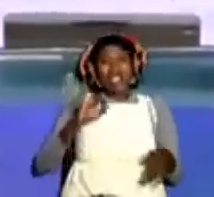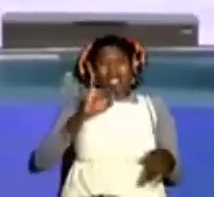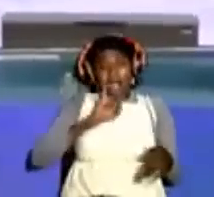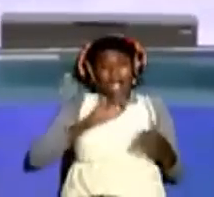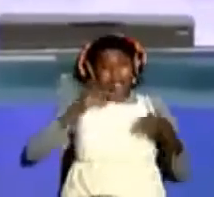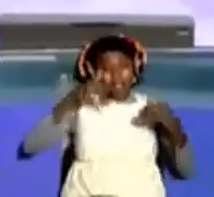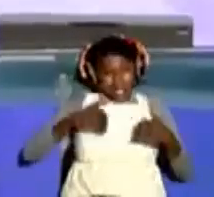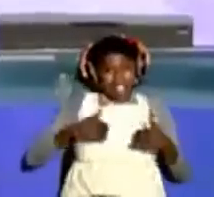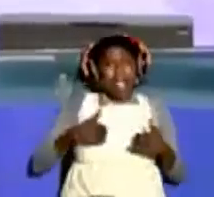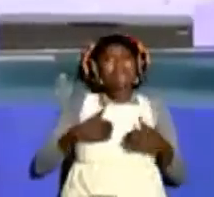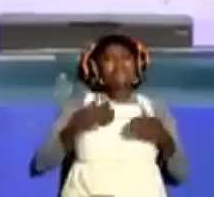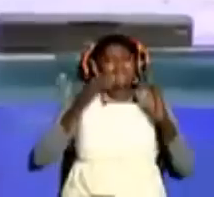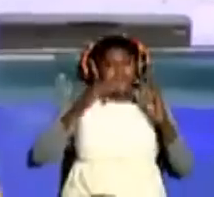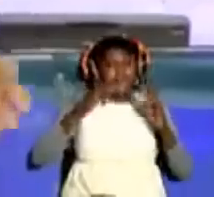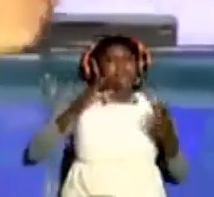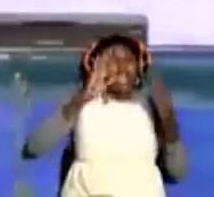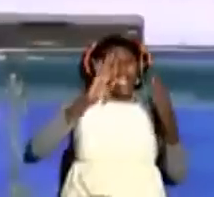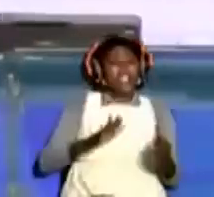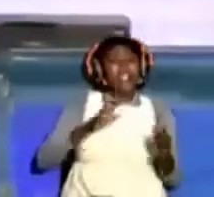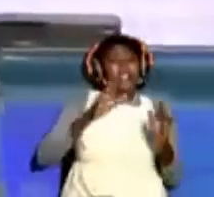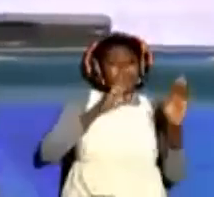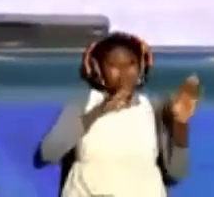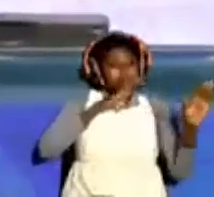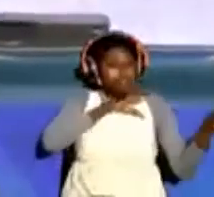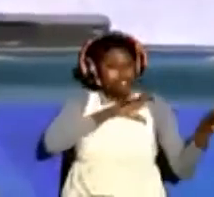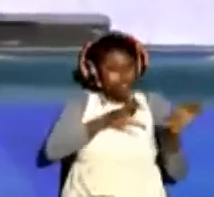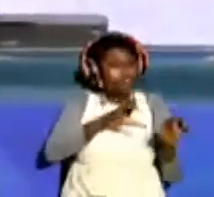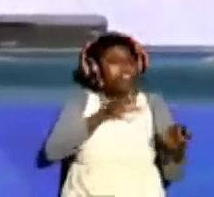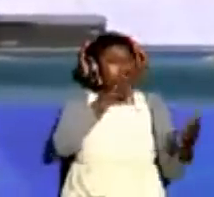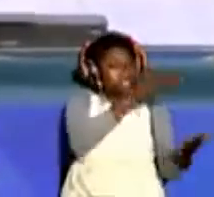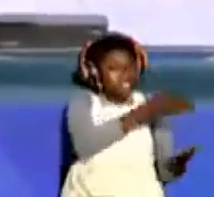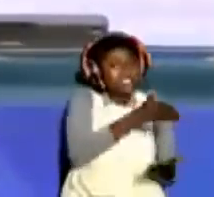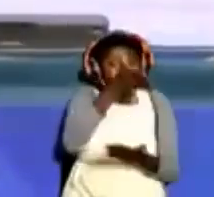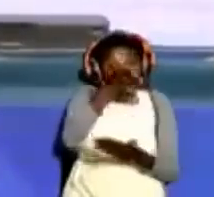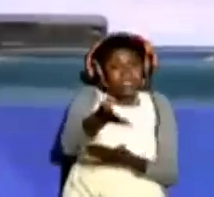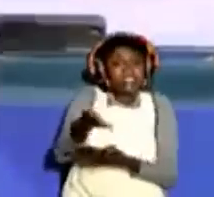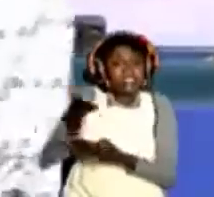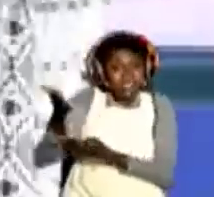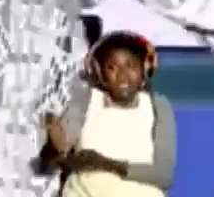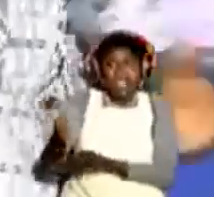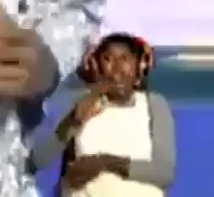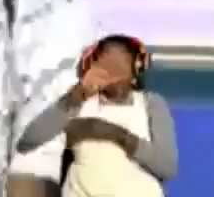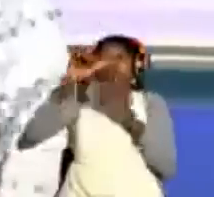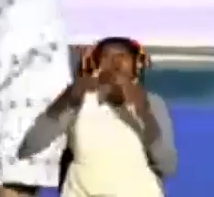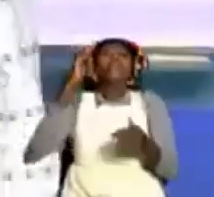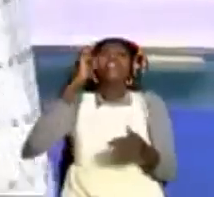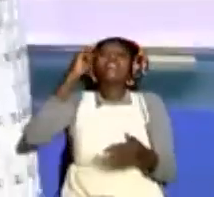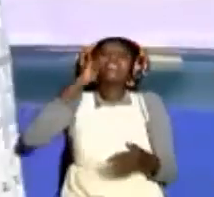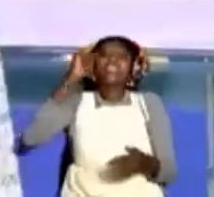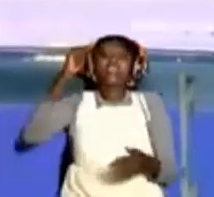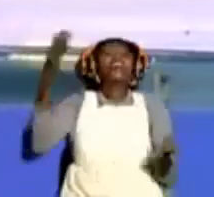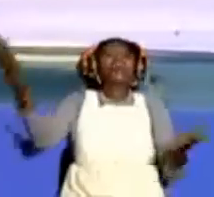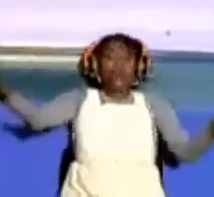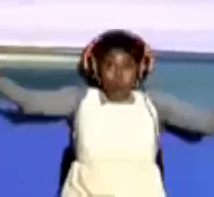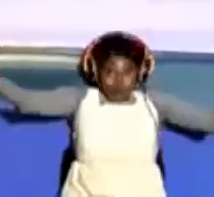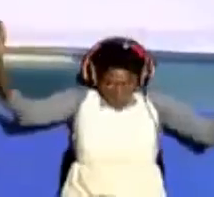I have related with this, with this, with this. Let all the young girls come out.